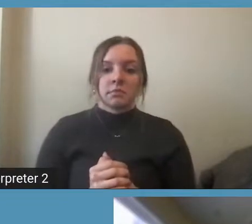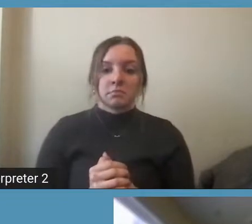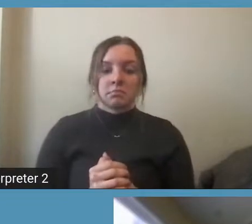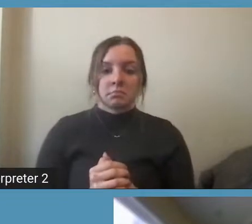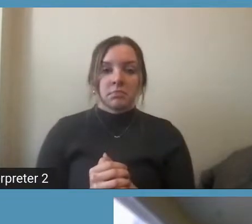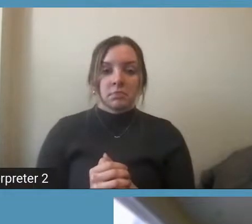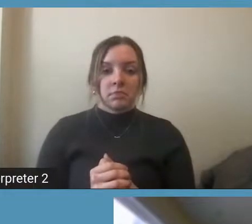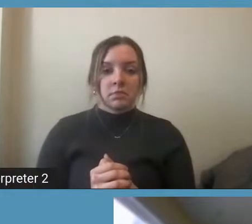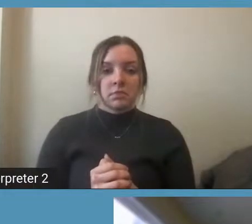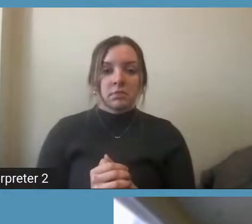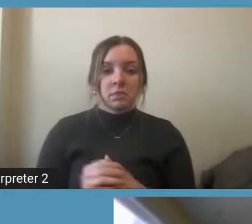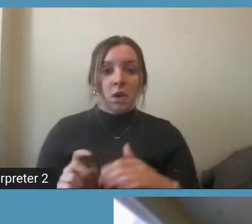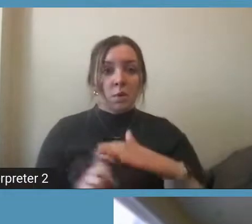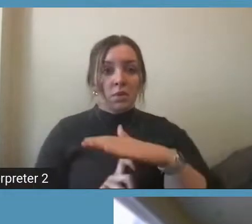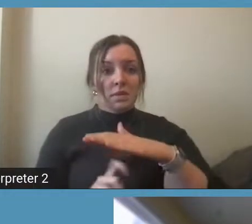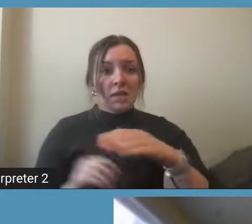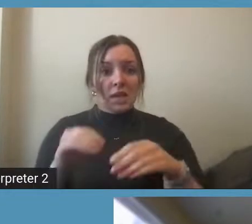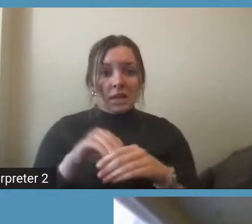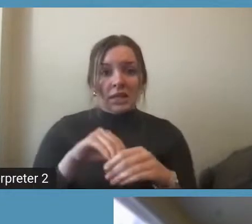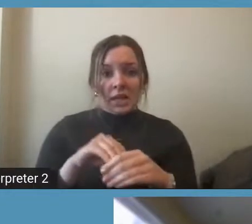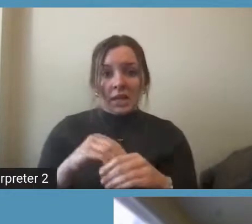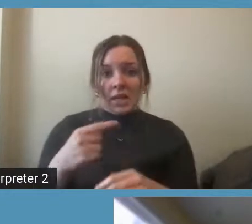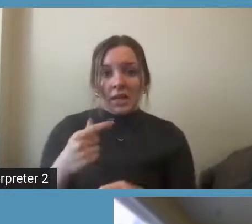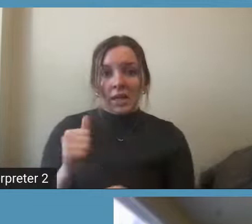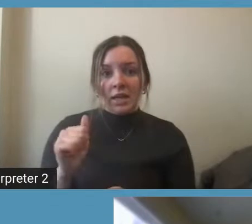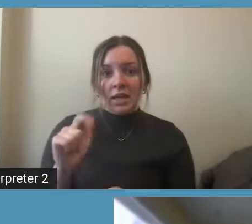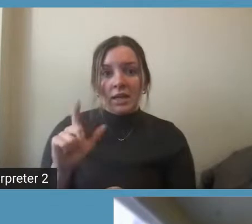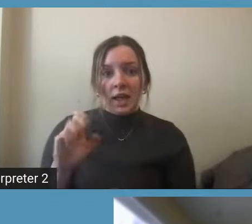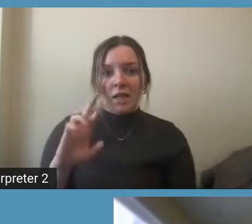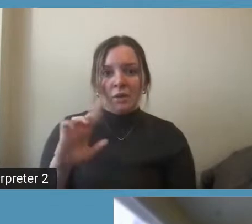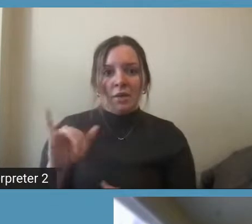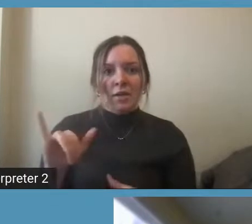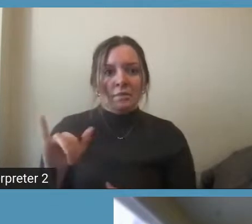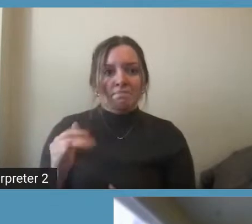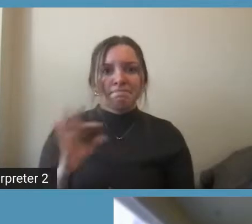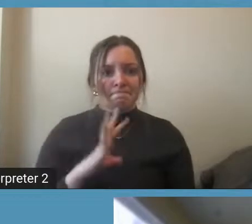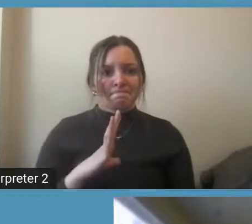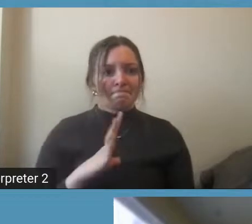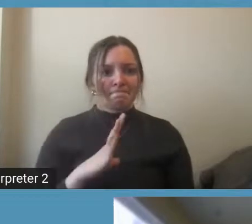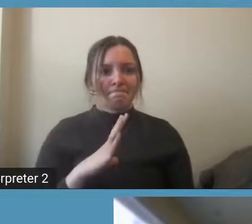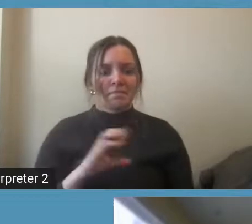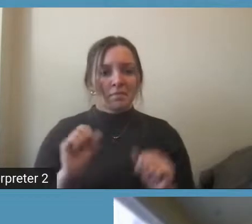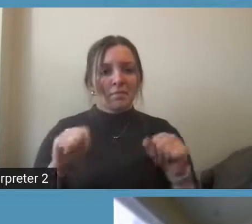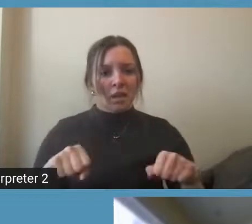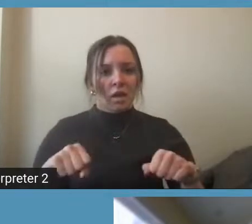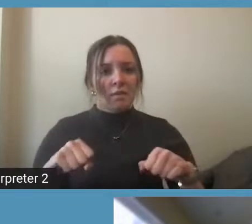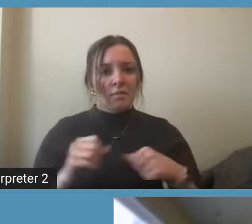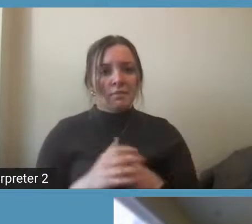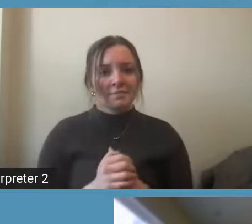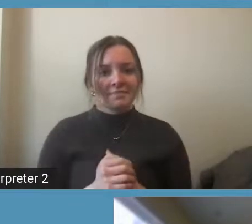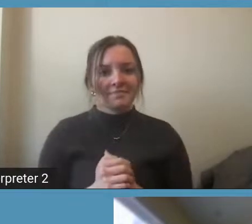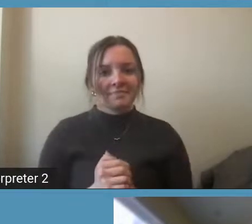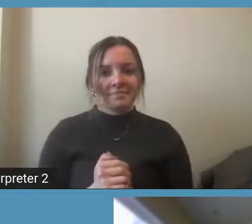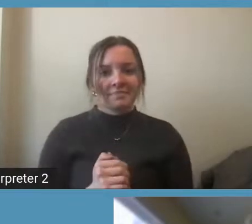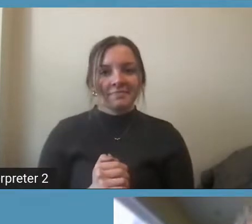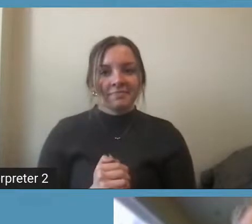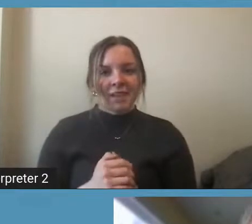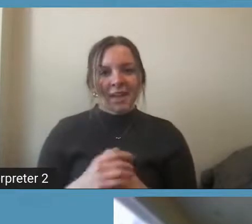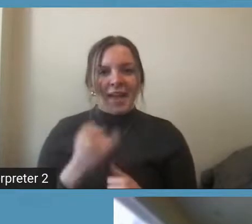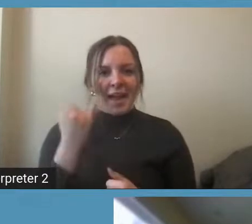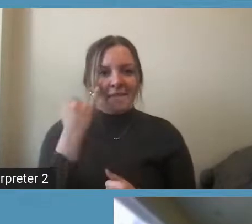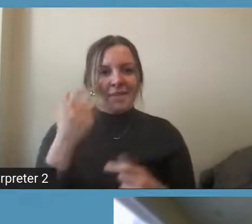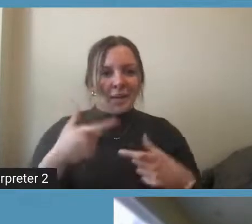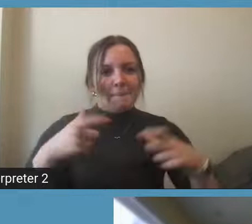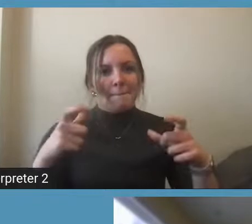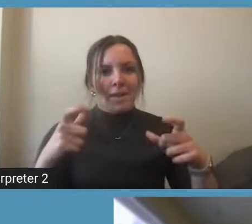Little Dancer right there in the gallery. We scanned the George Washington right there in the gallery. Obviously that's a huge piece, but very often that